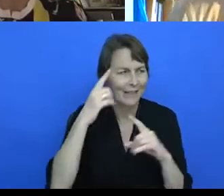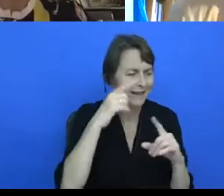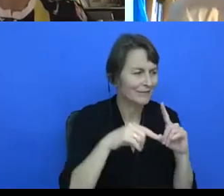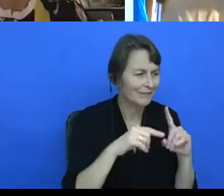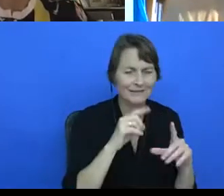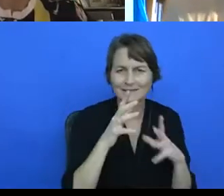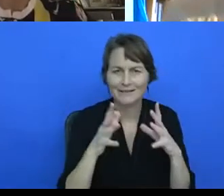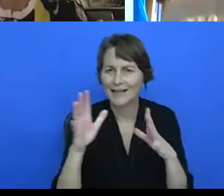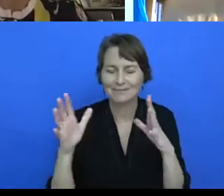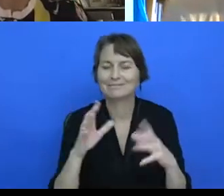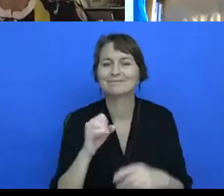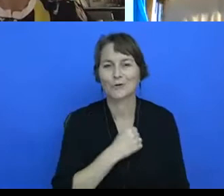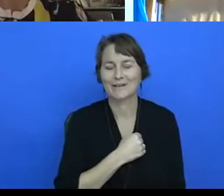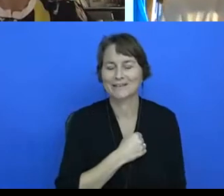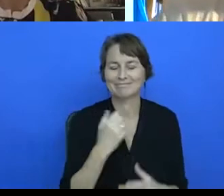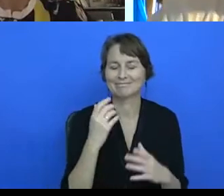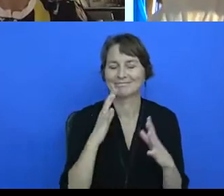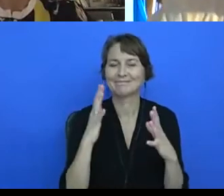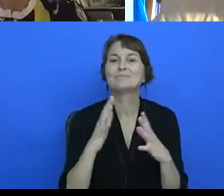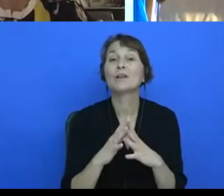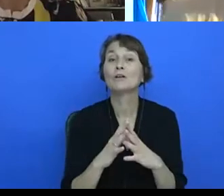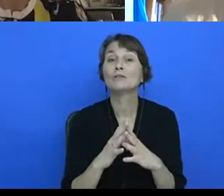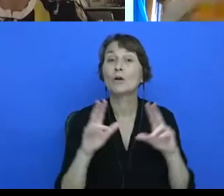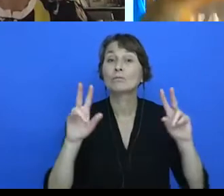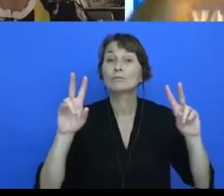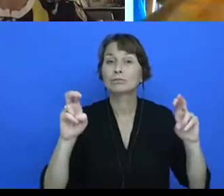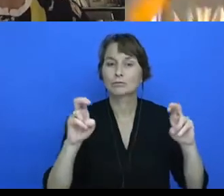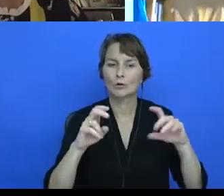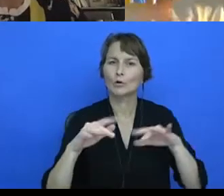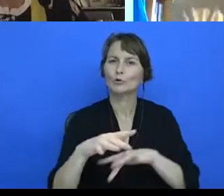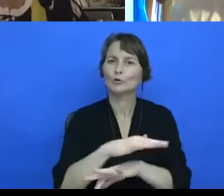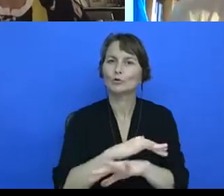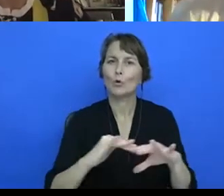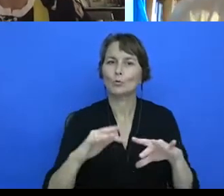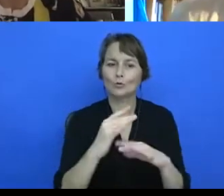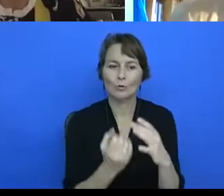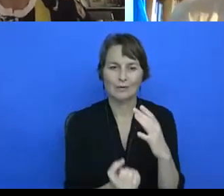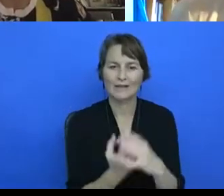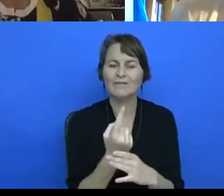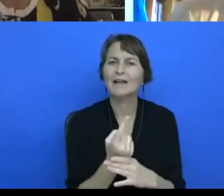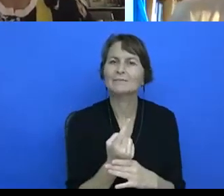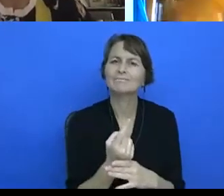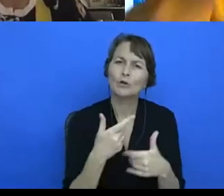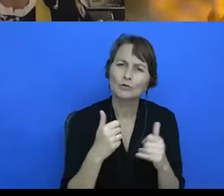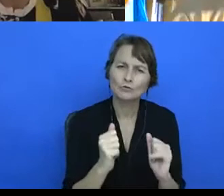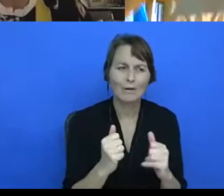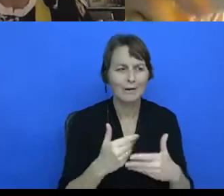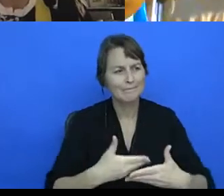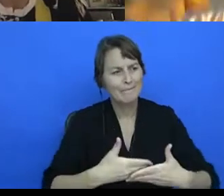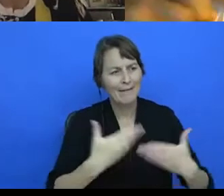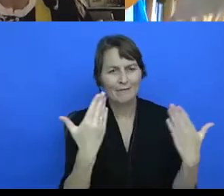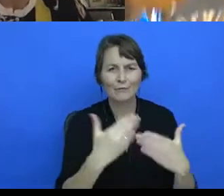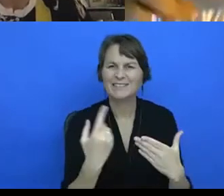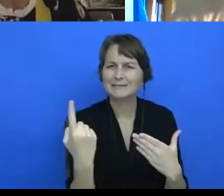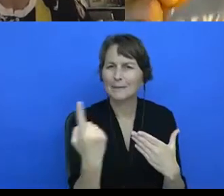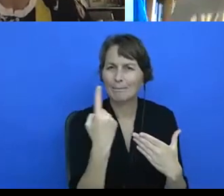Sorry. Yeah, I'm talking about the social events. We tried to make sure we had something every day, so there was sort of, so we could just have like an ongoing